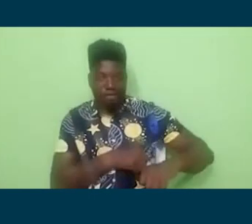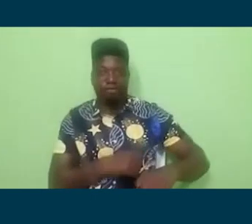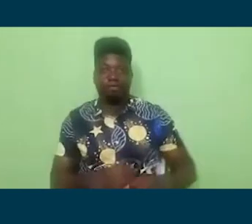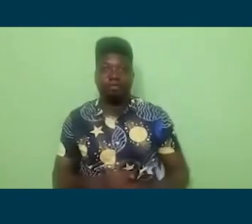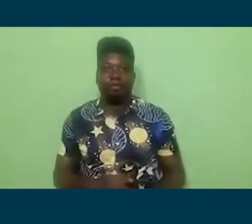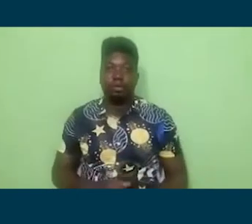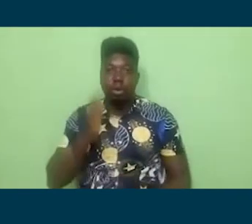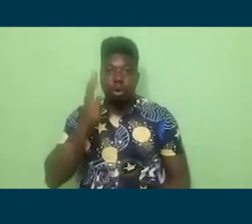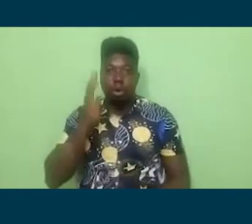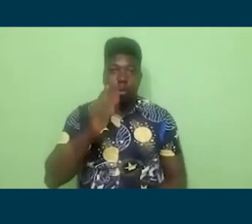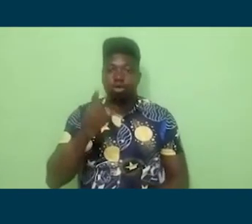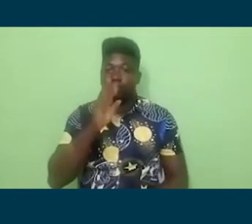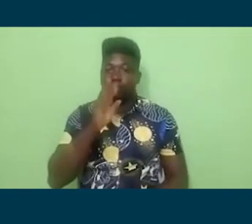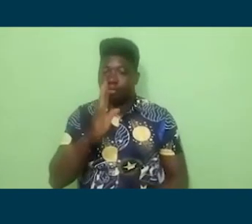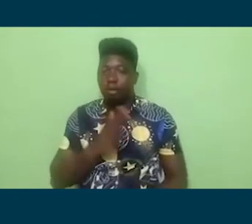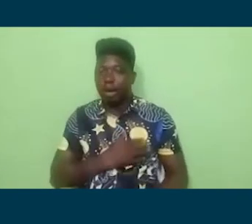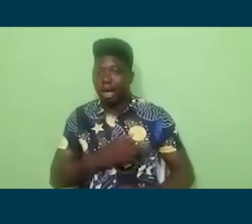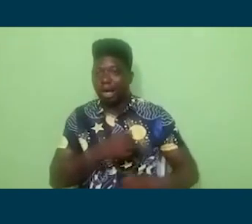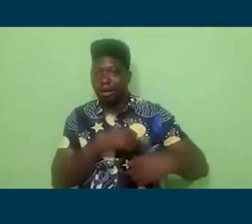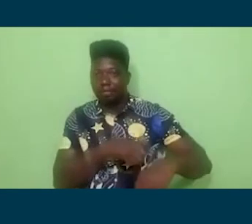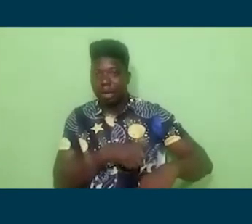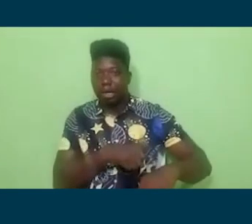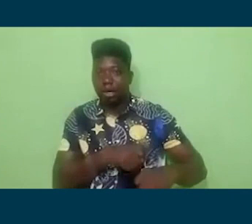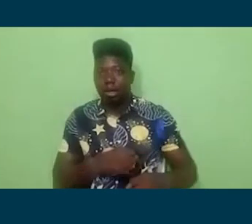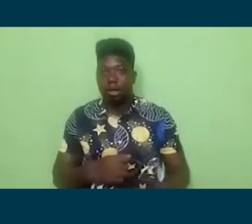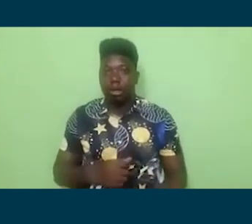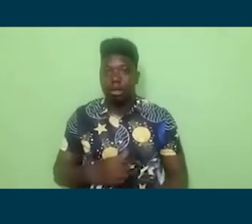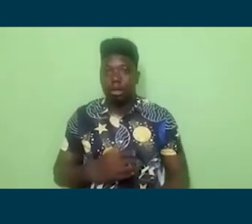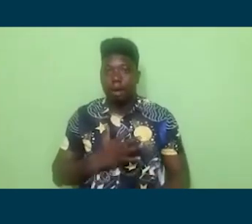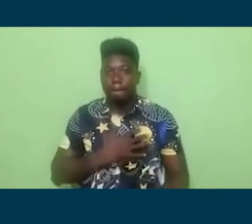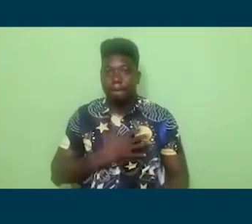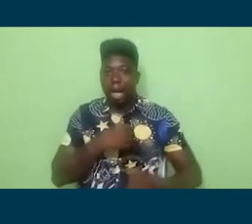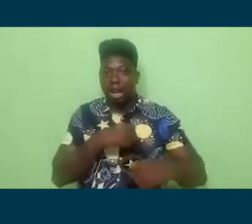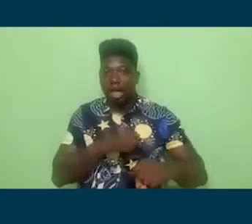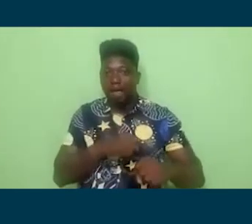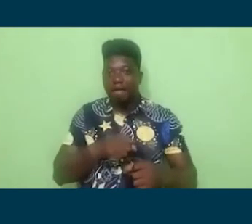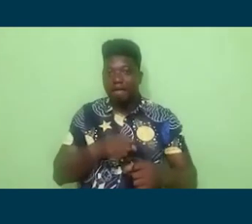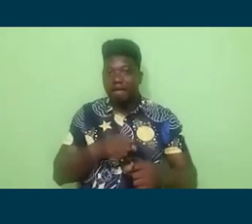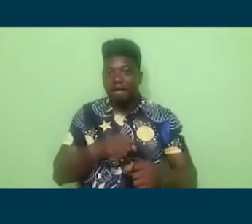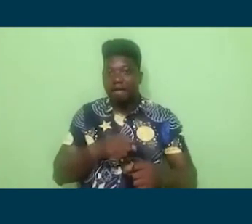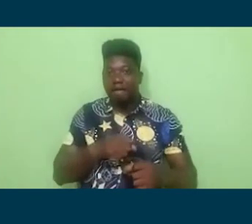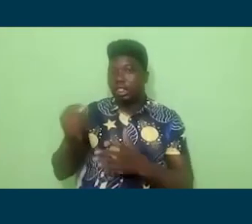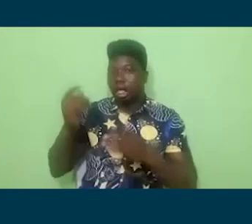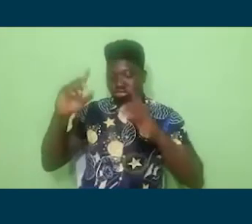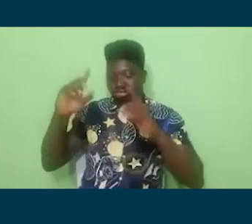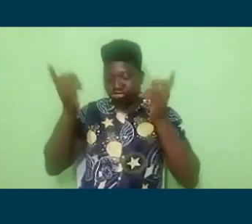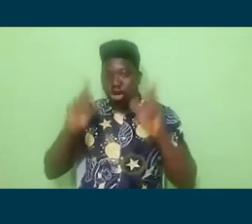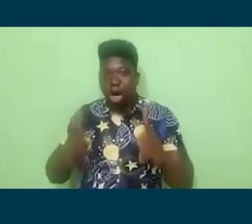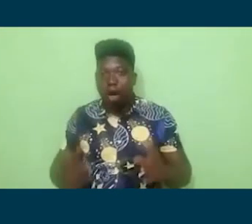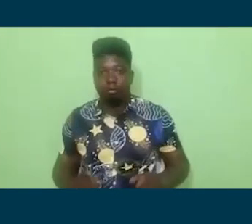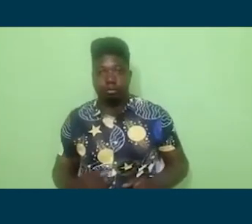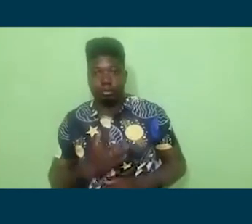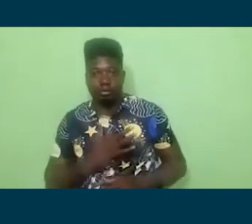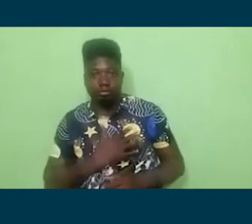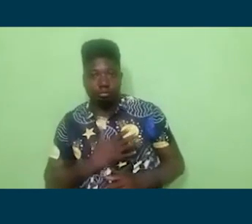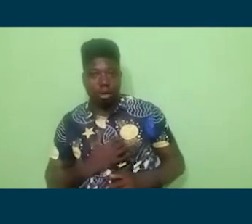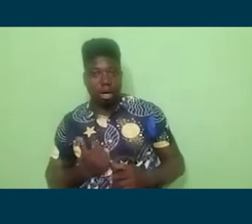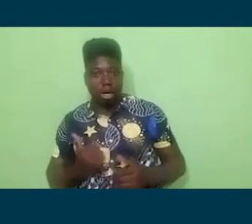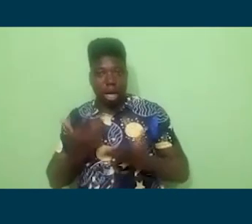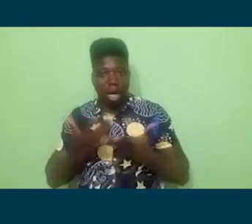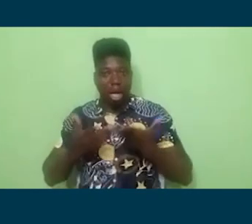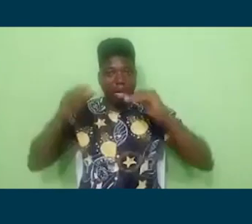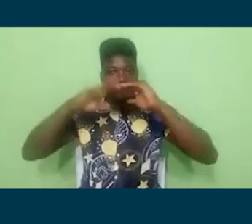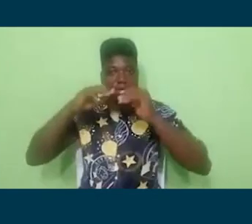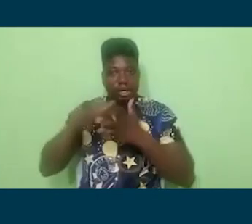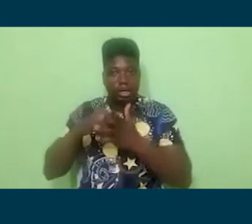Will you be my refuge? My haven in the storm. My haven in the storm.